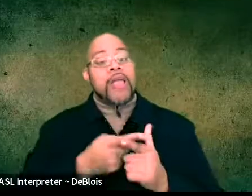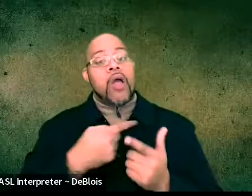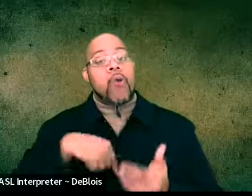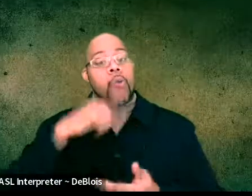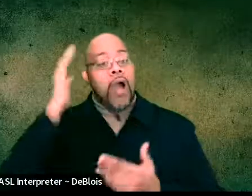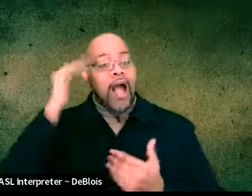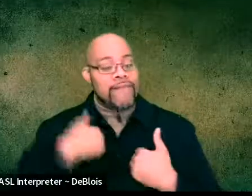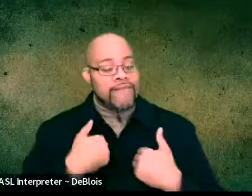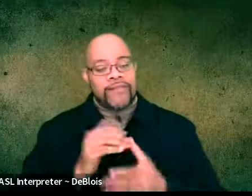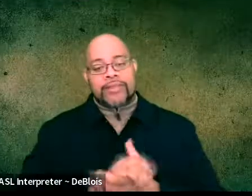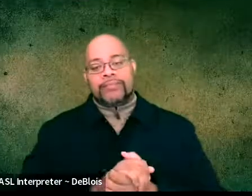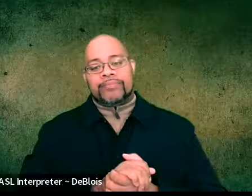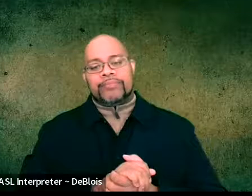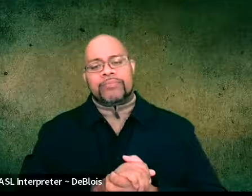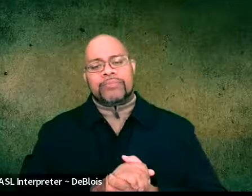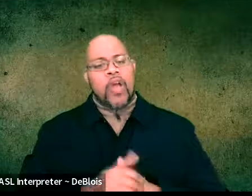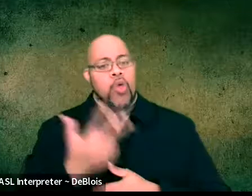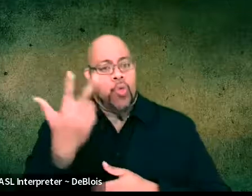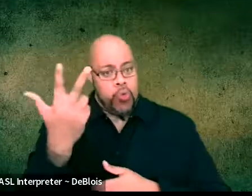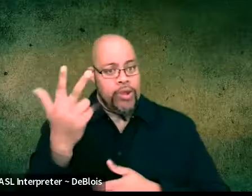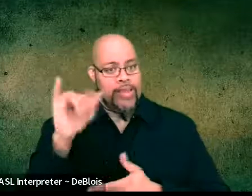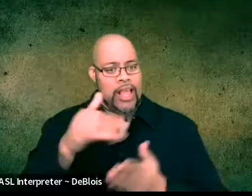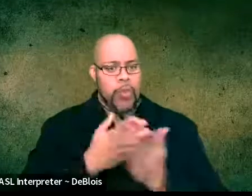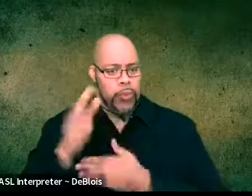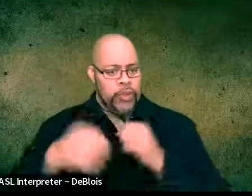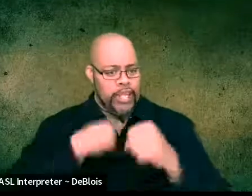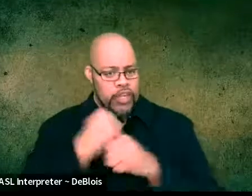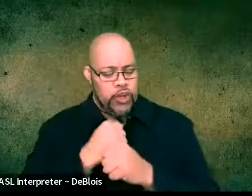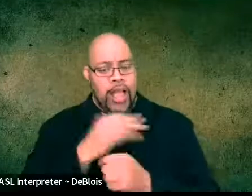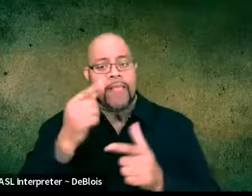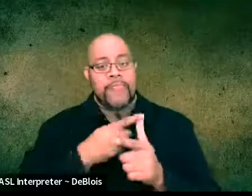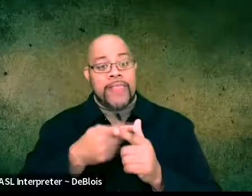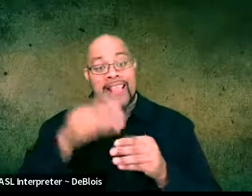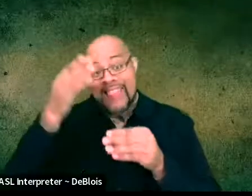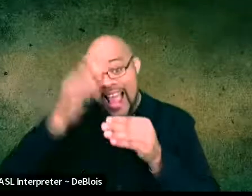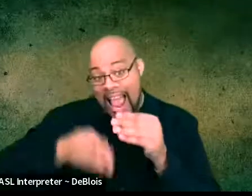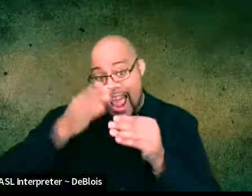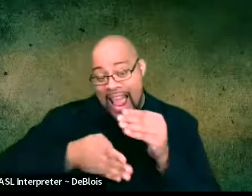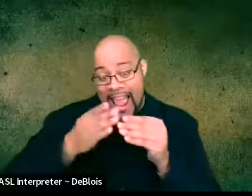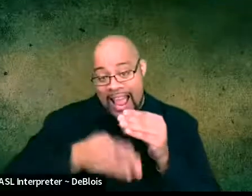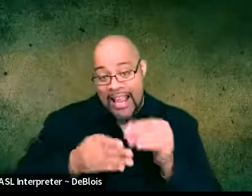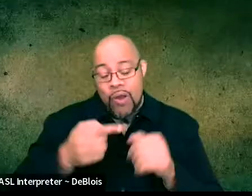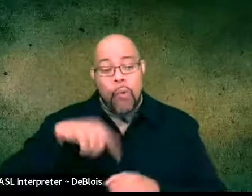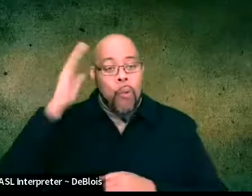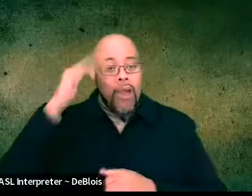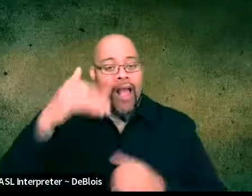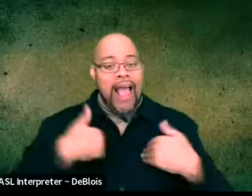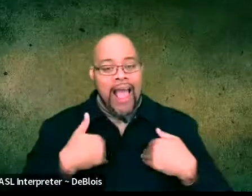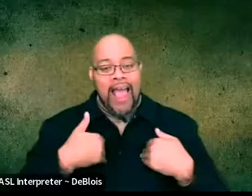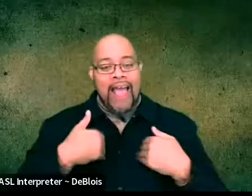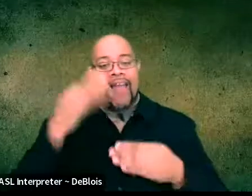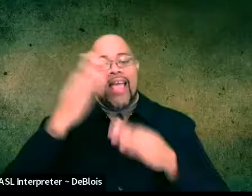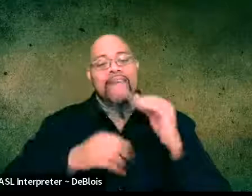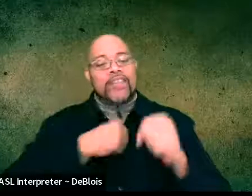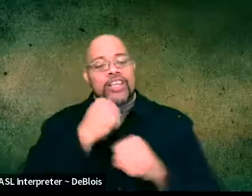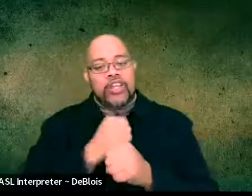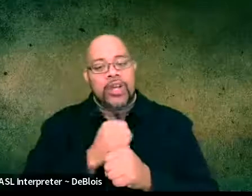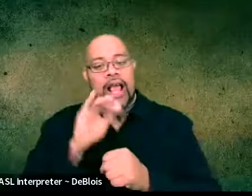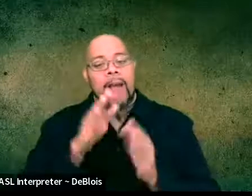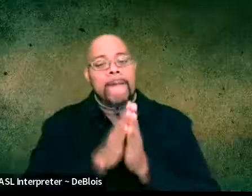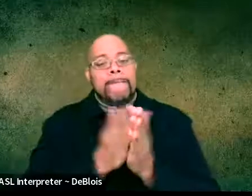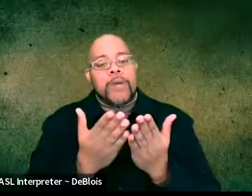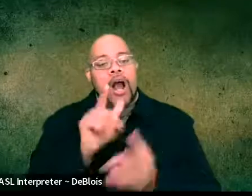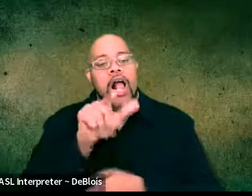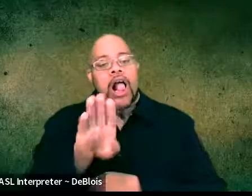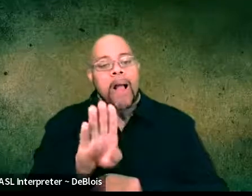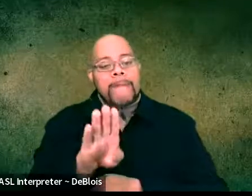have, I think, 3 of those throughout the year. And then at the end, we are going to have an end of the year like book